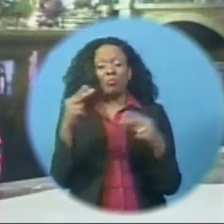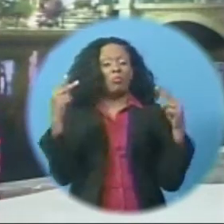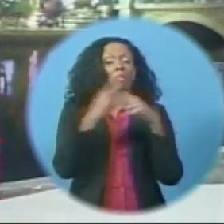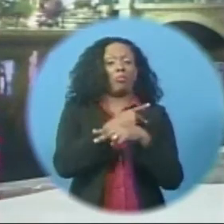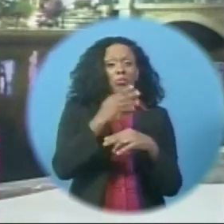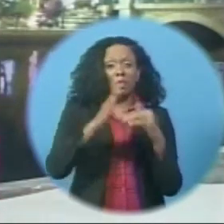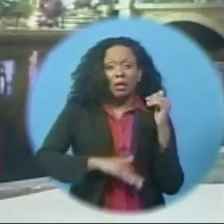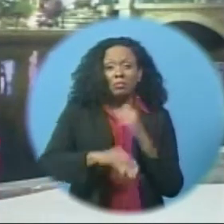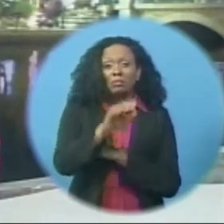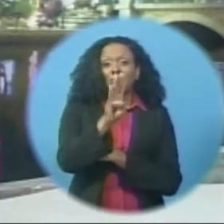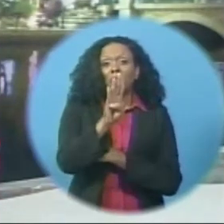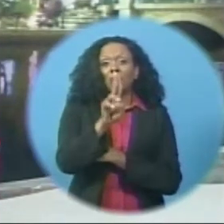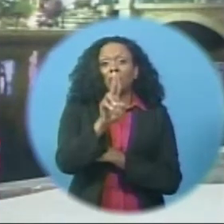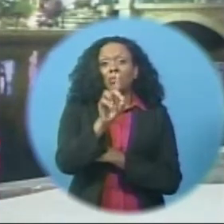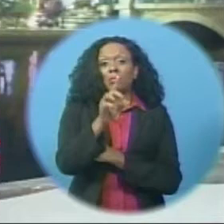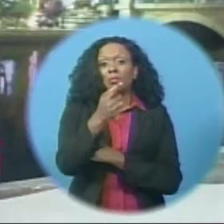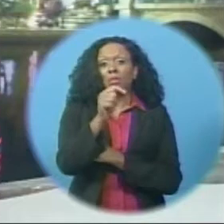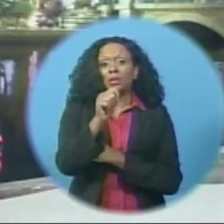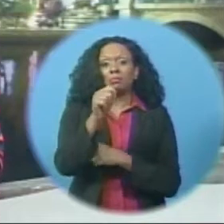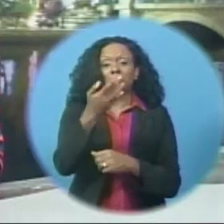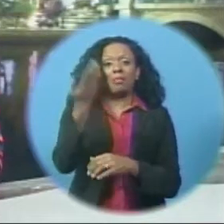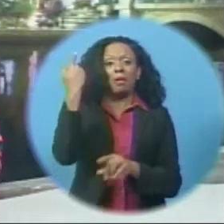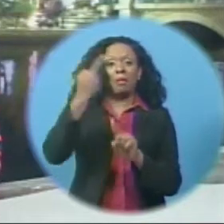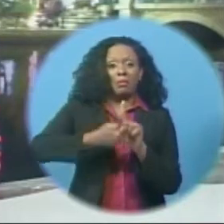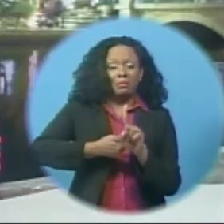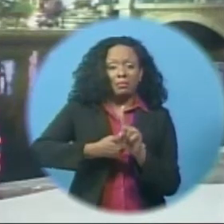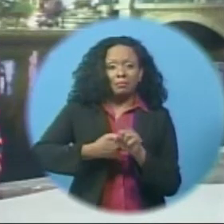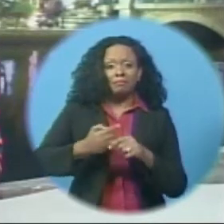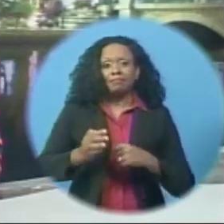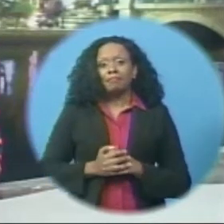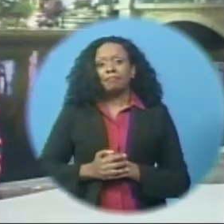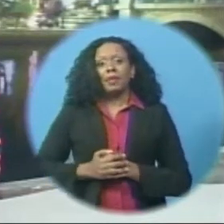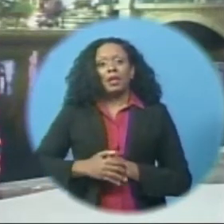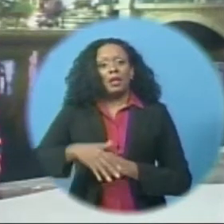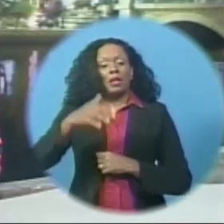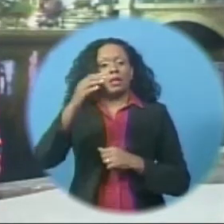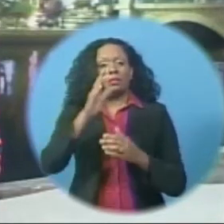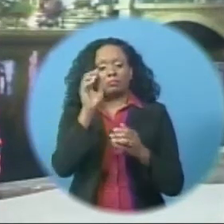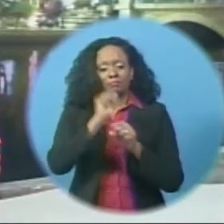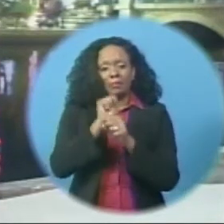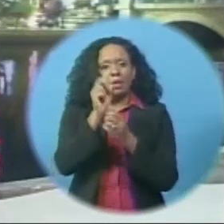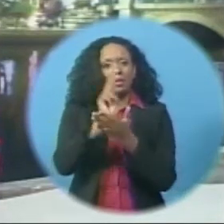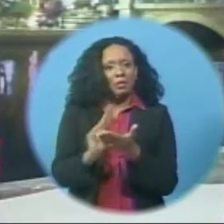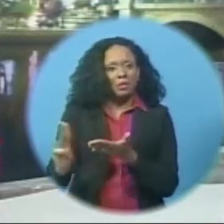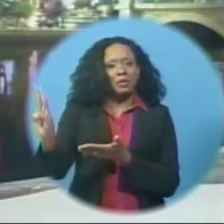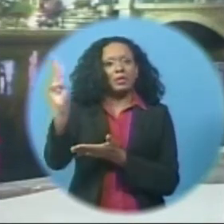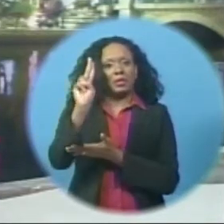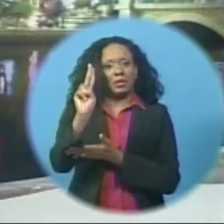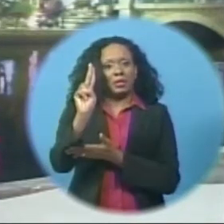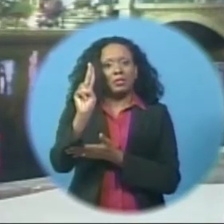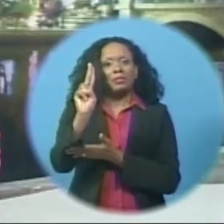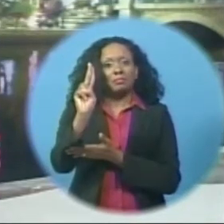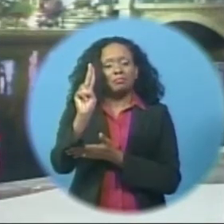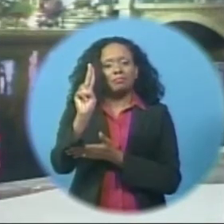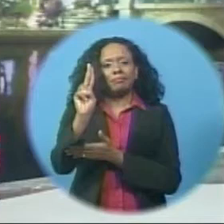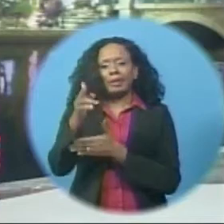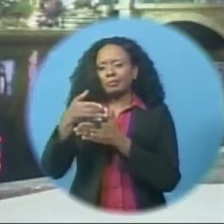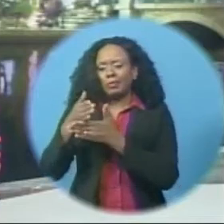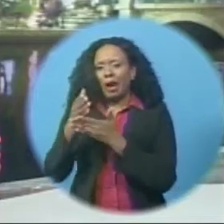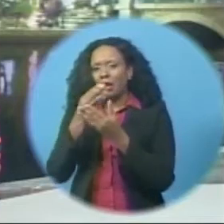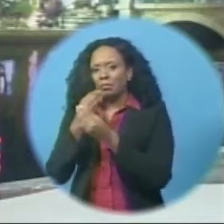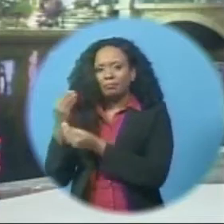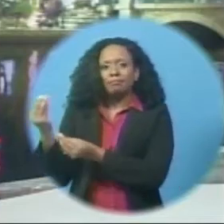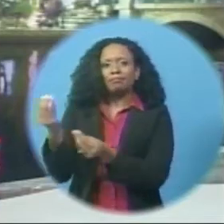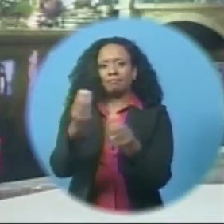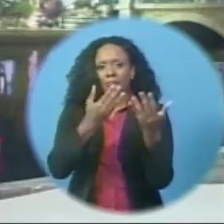than the measures outlined in last month's budget. Dr. Justin Robinson, a dean at the University of the West Indies, shared the view